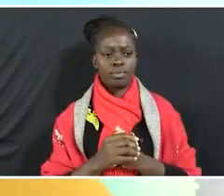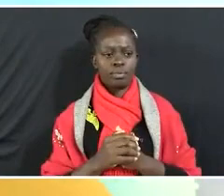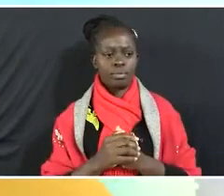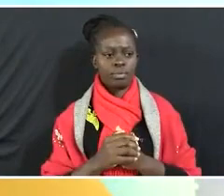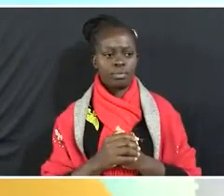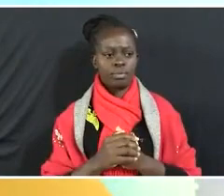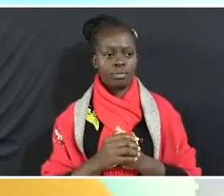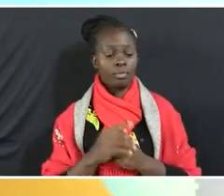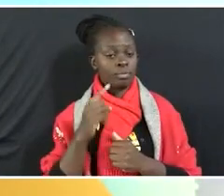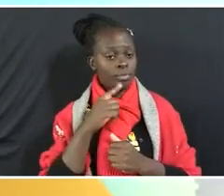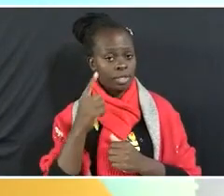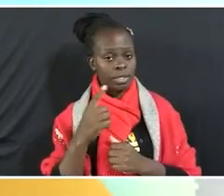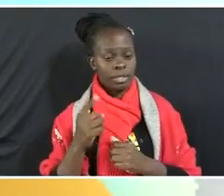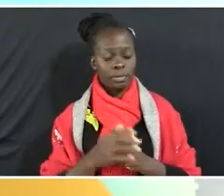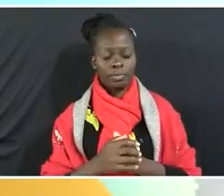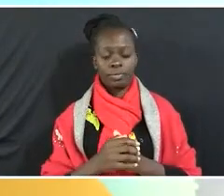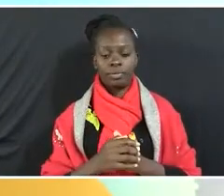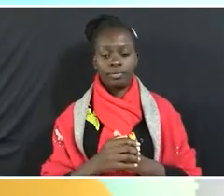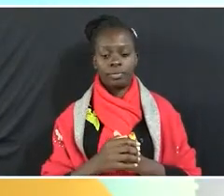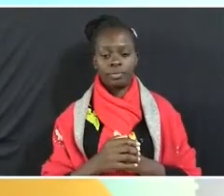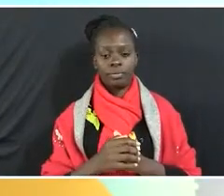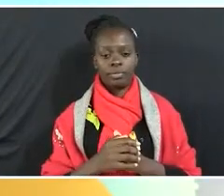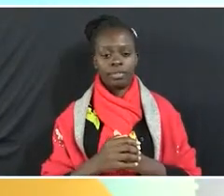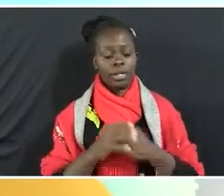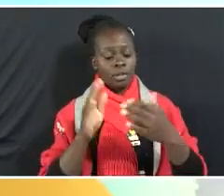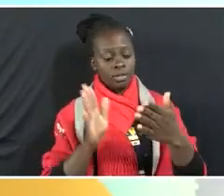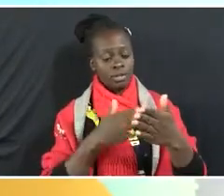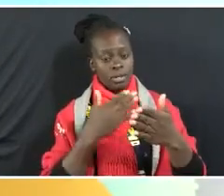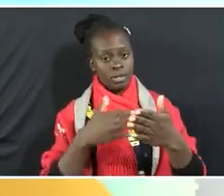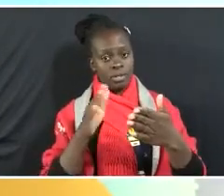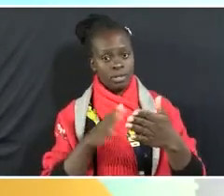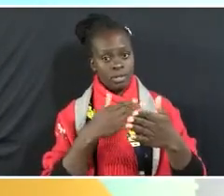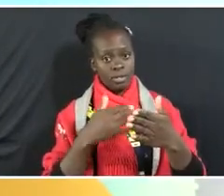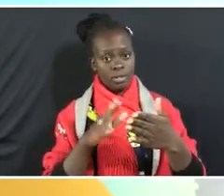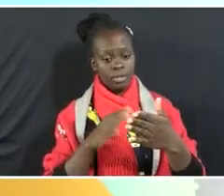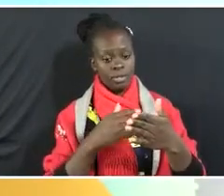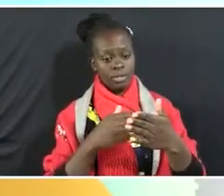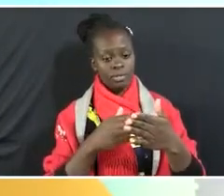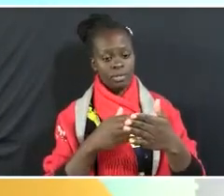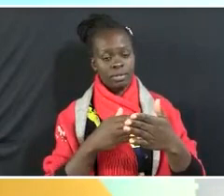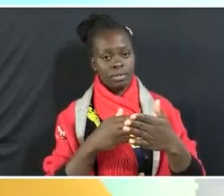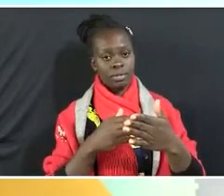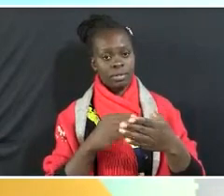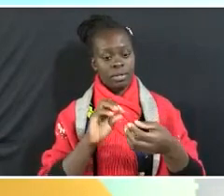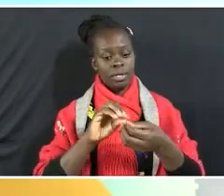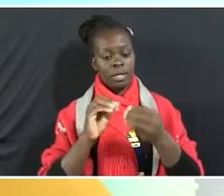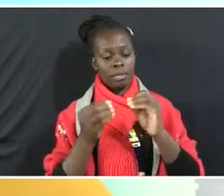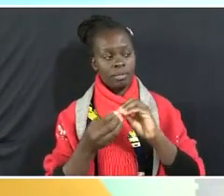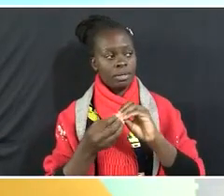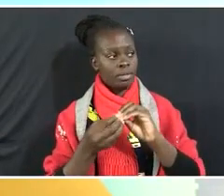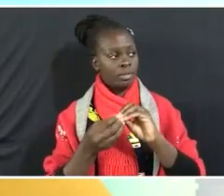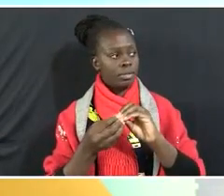Let me tell you something. Our theme song was 600 and... Which one was it?